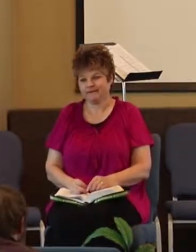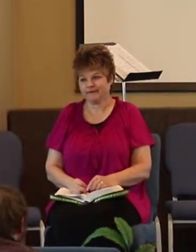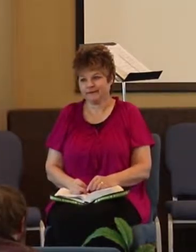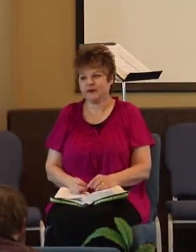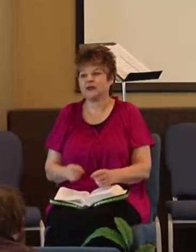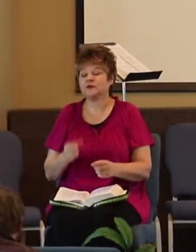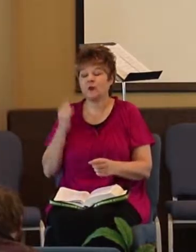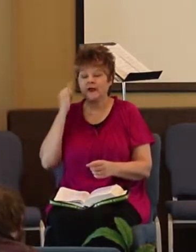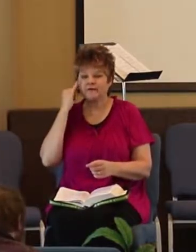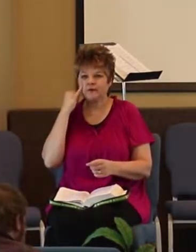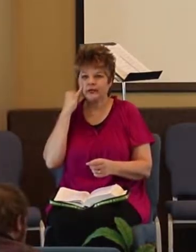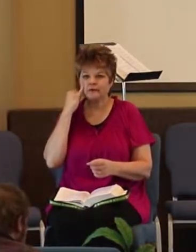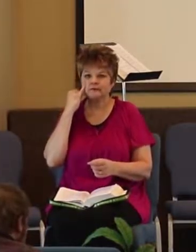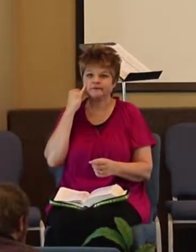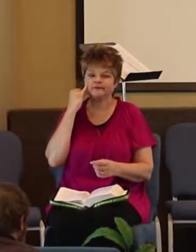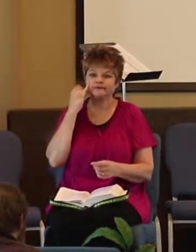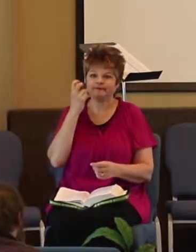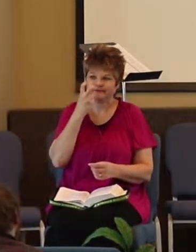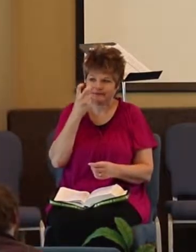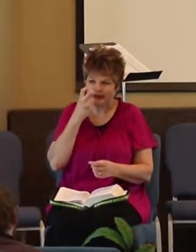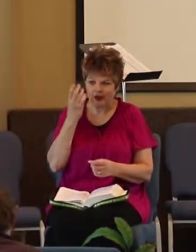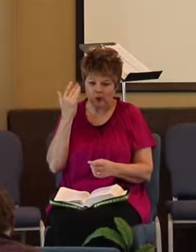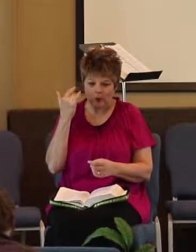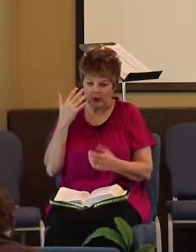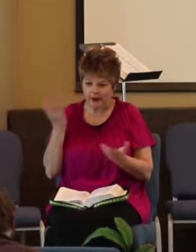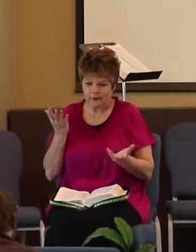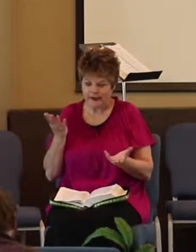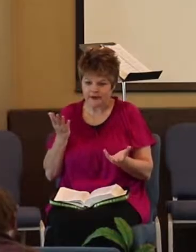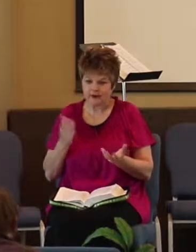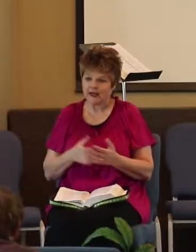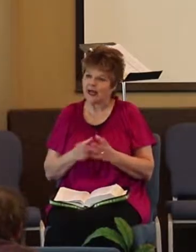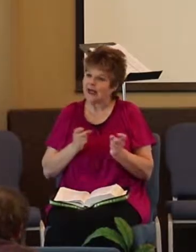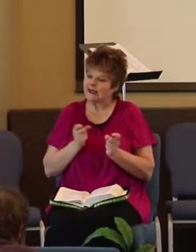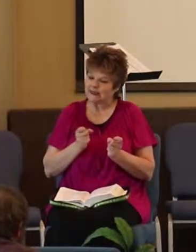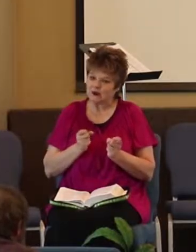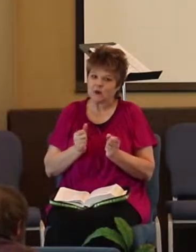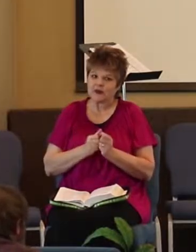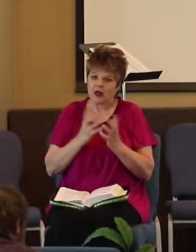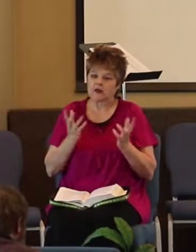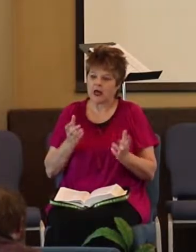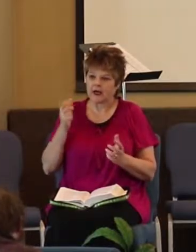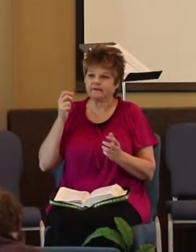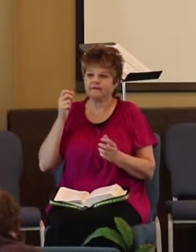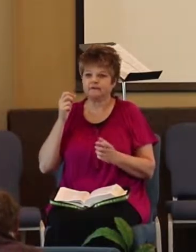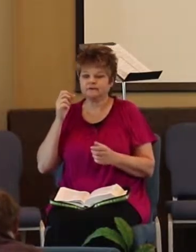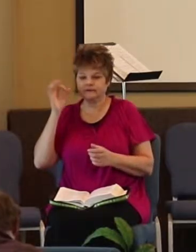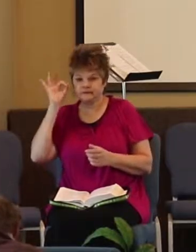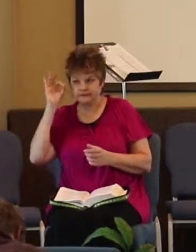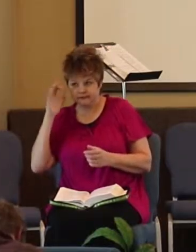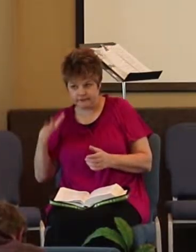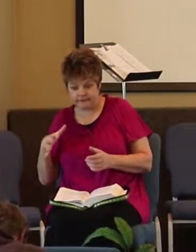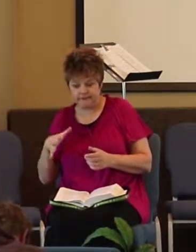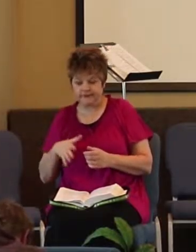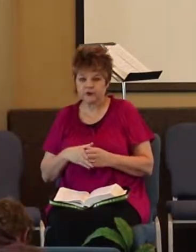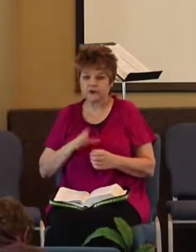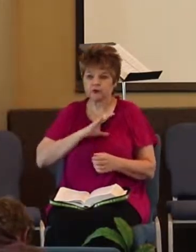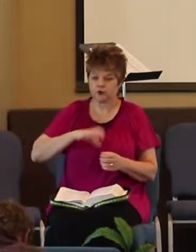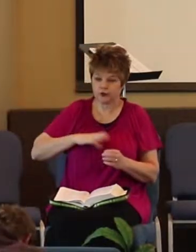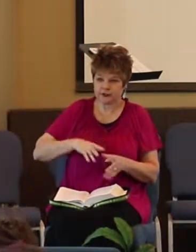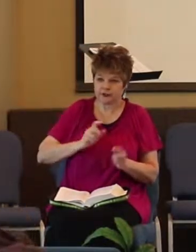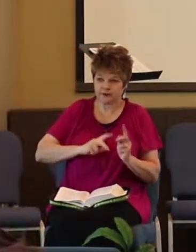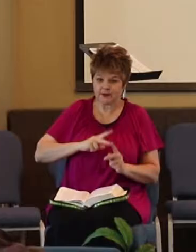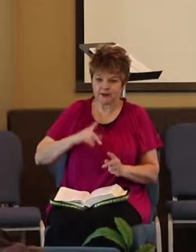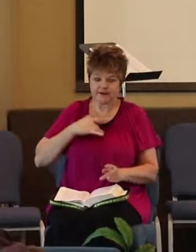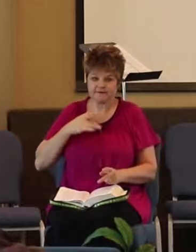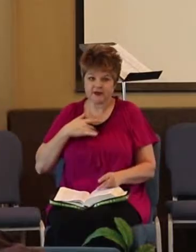And so if we doubt why we're here, and honestly, I deal with a lot of pastors and I deal with a lot of Christian people that